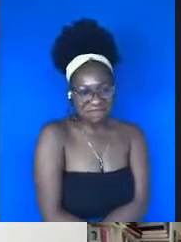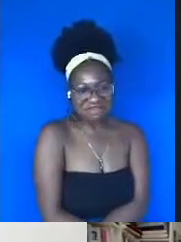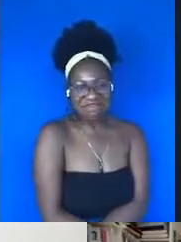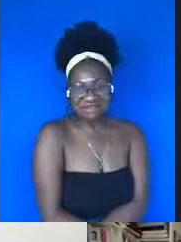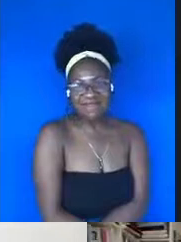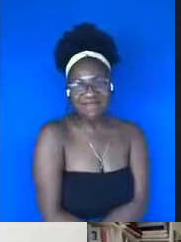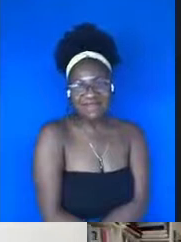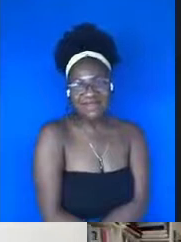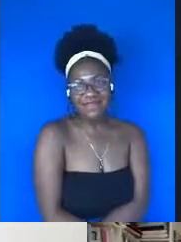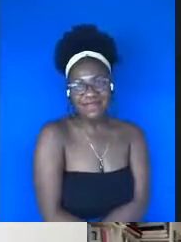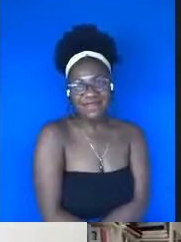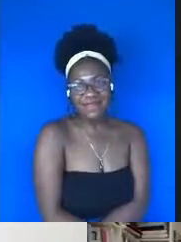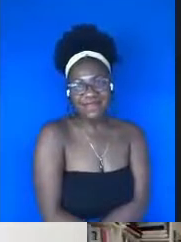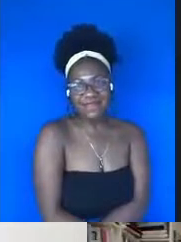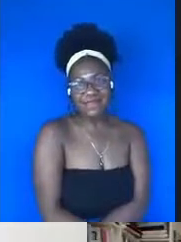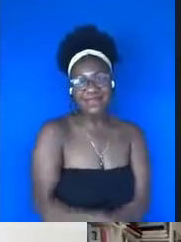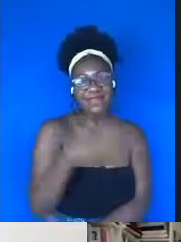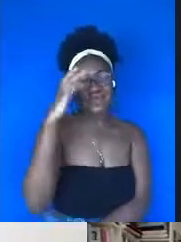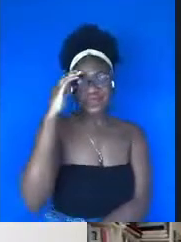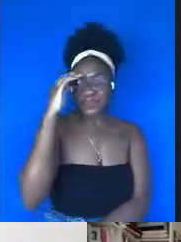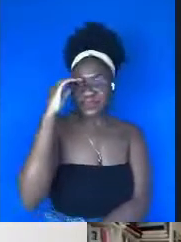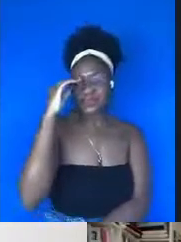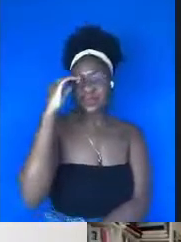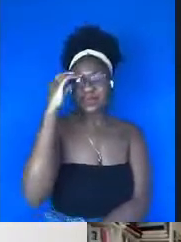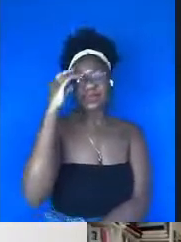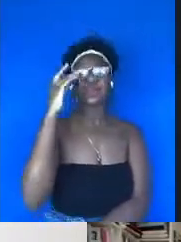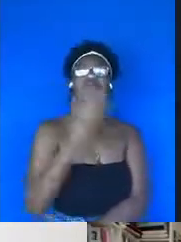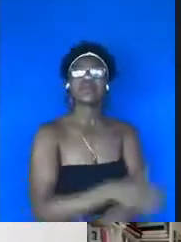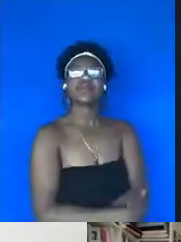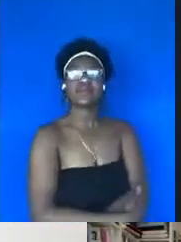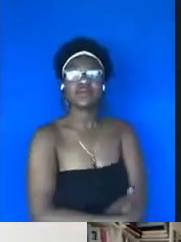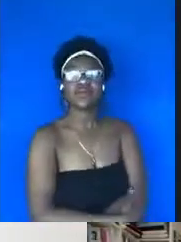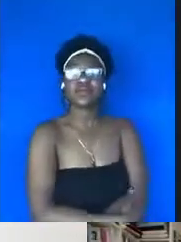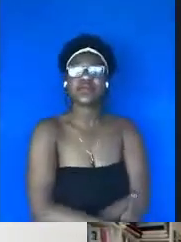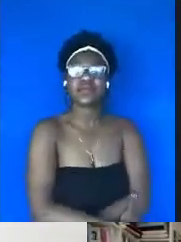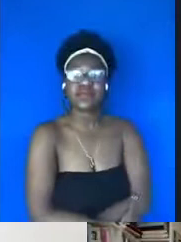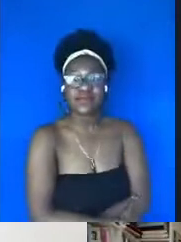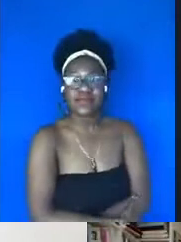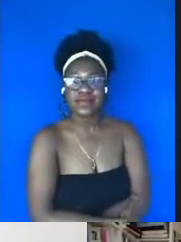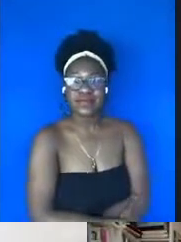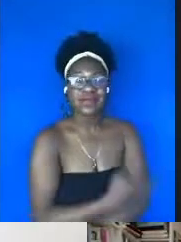so difficult to listen to someone because they have breasts